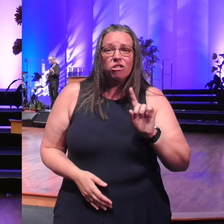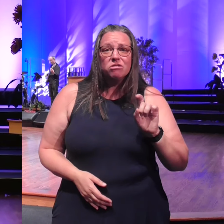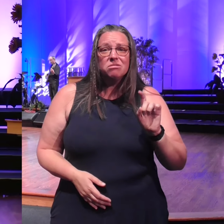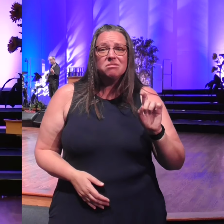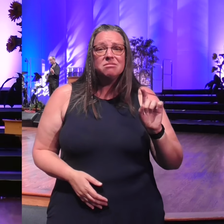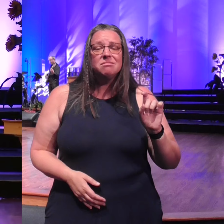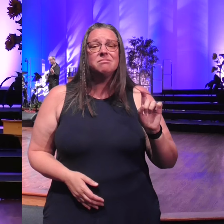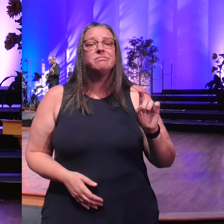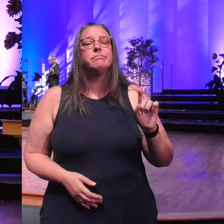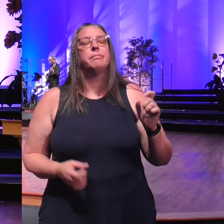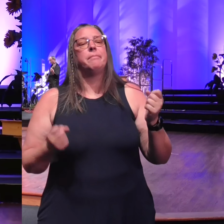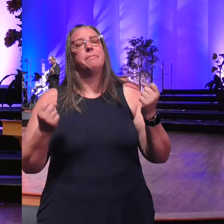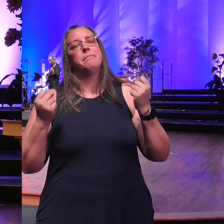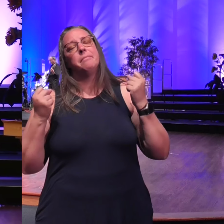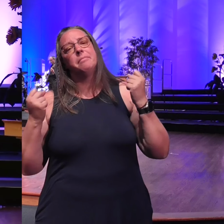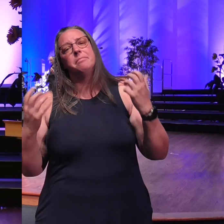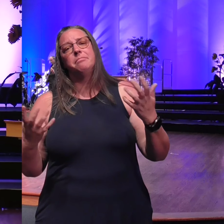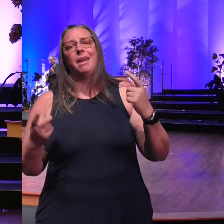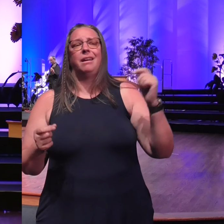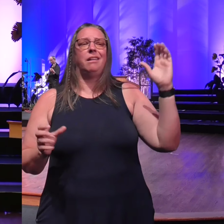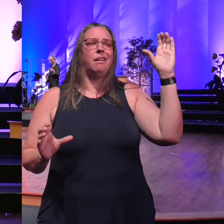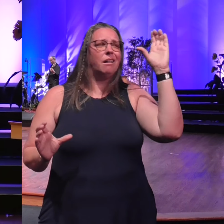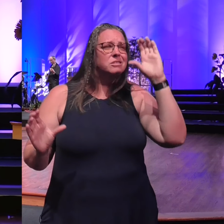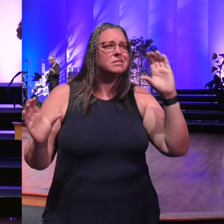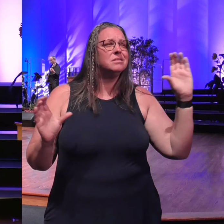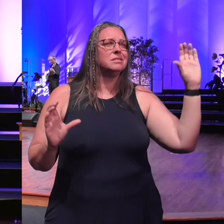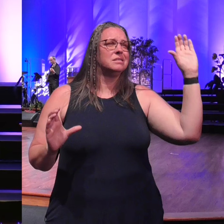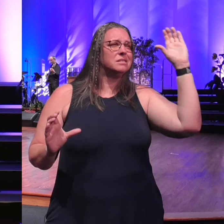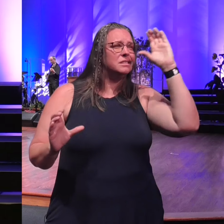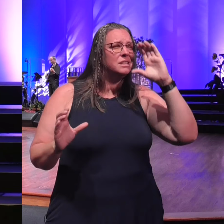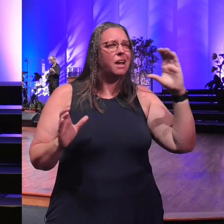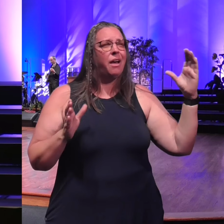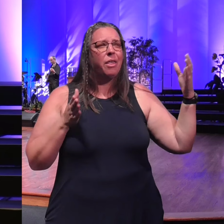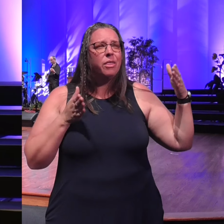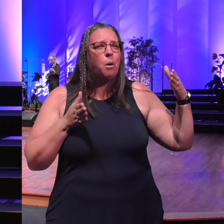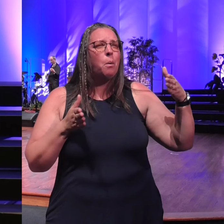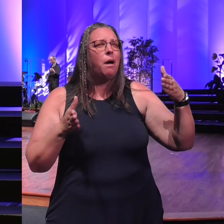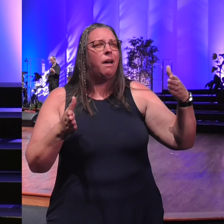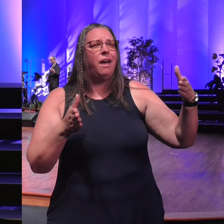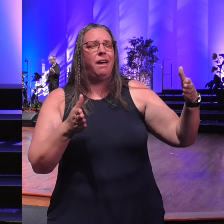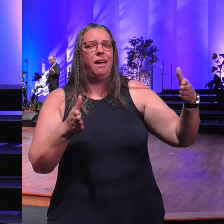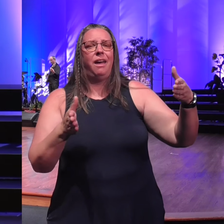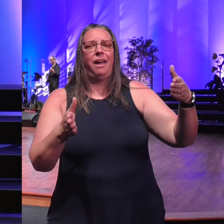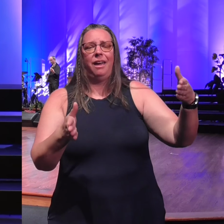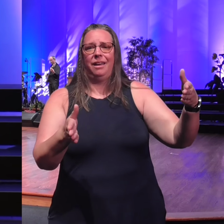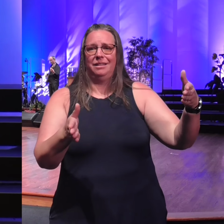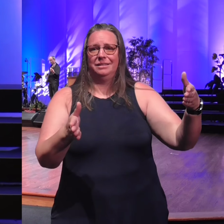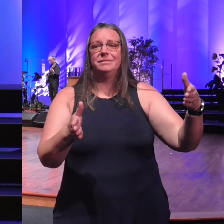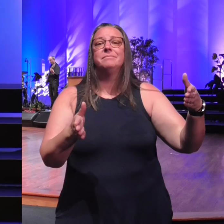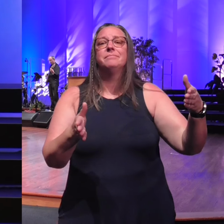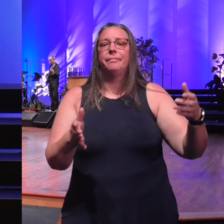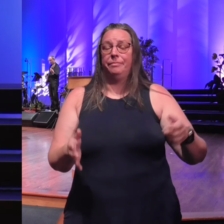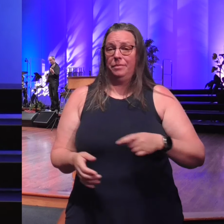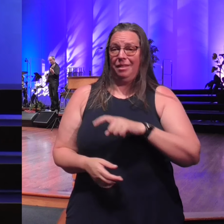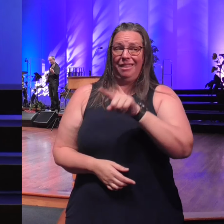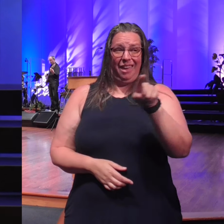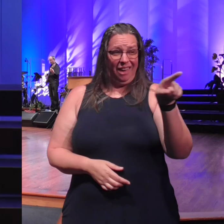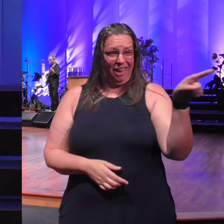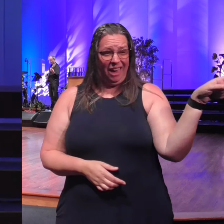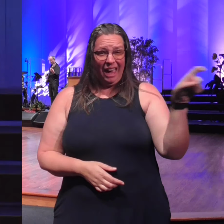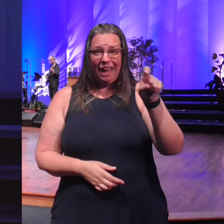heart? So many are seeking the way to go, and they need